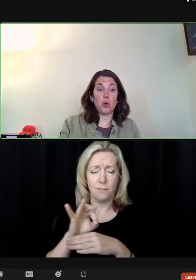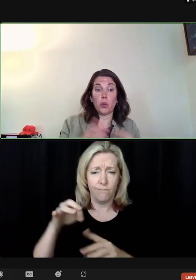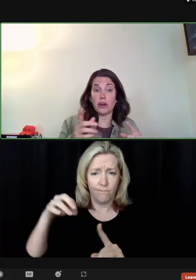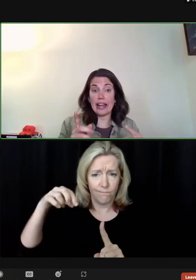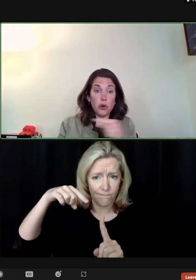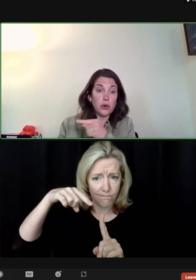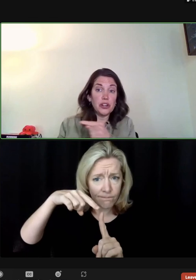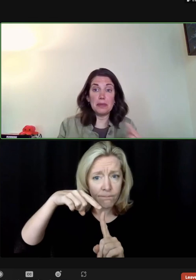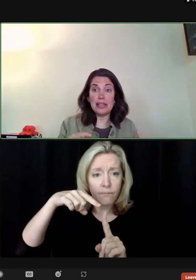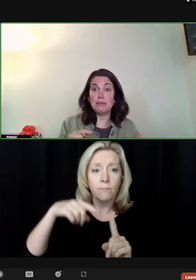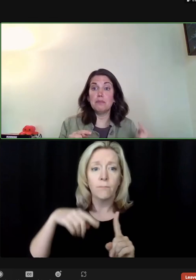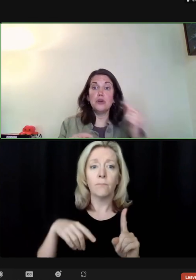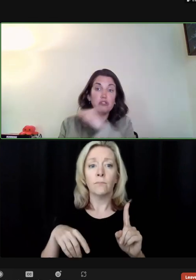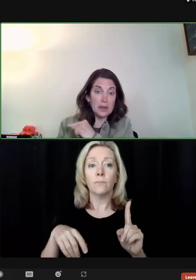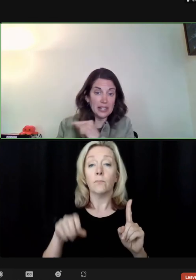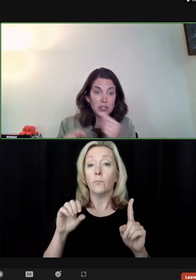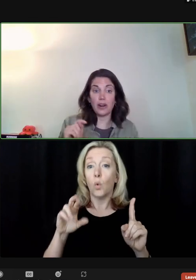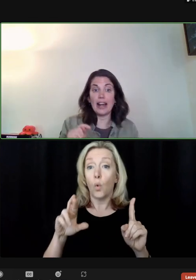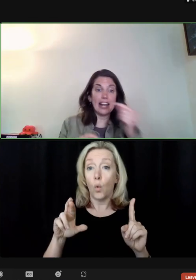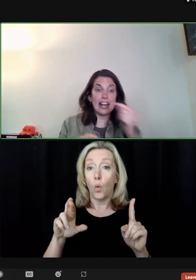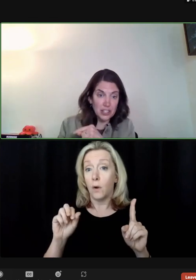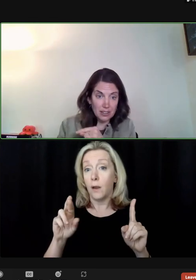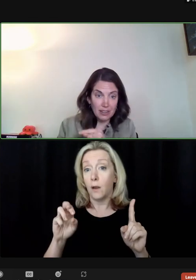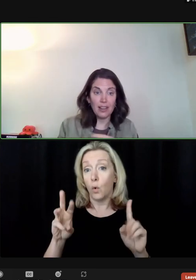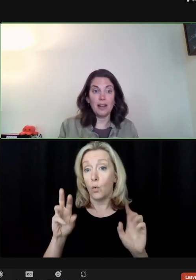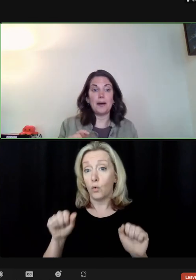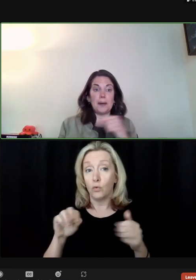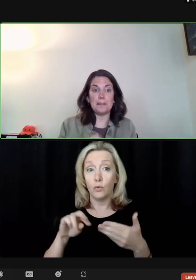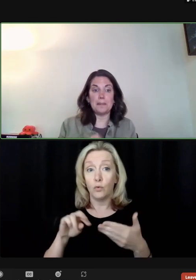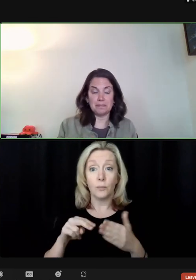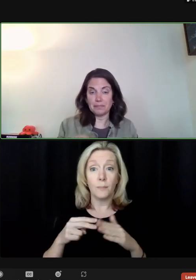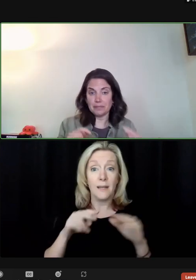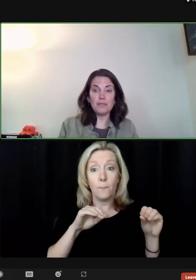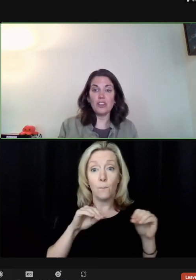pointing to something, or an arrow could mean movement or action.